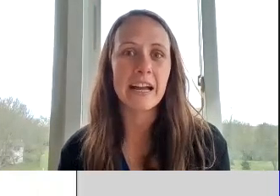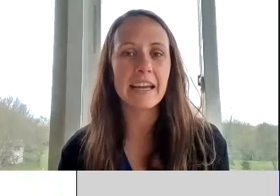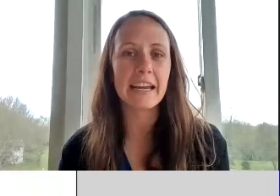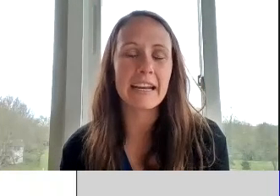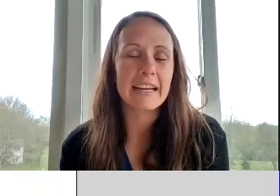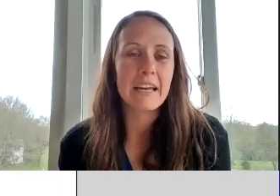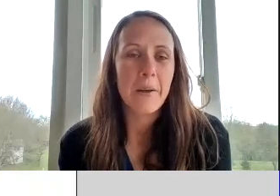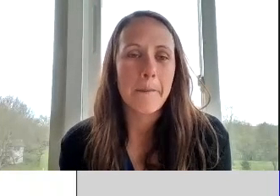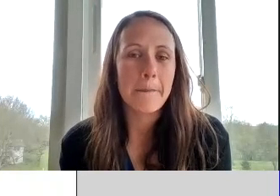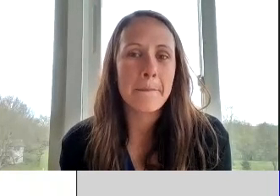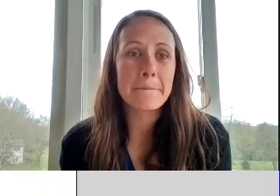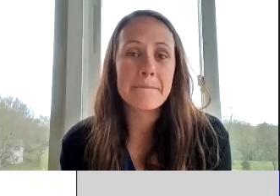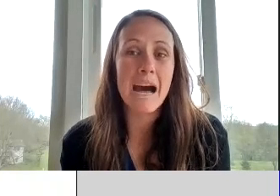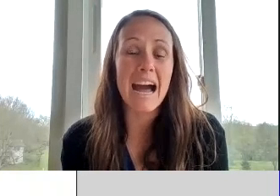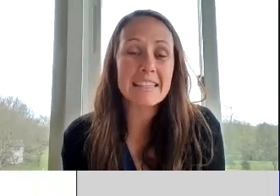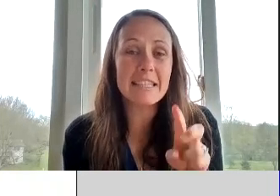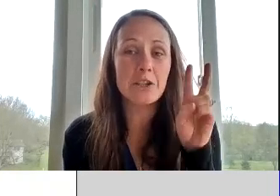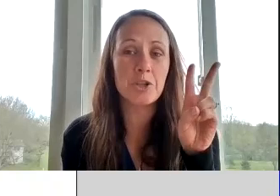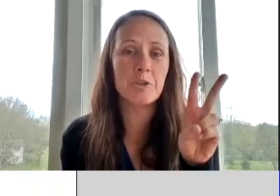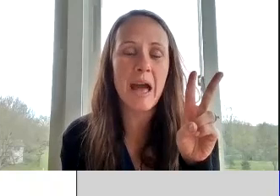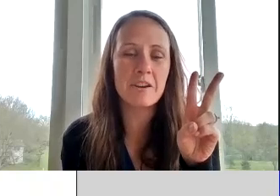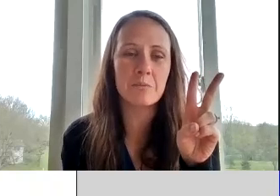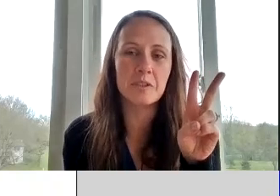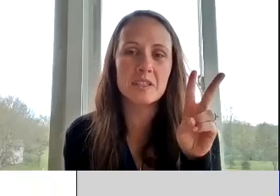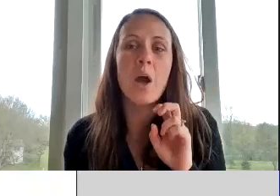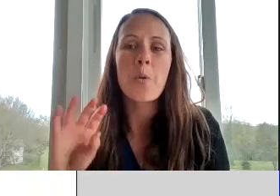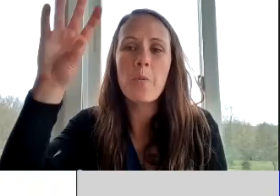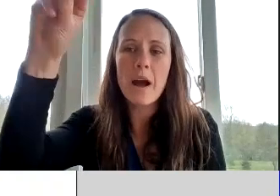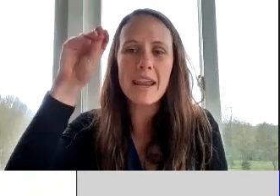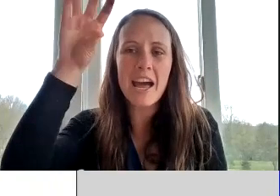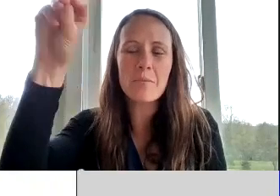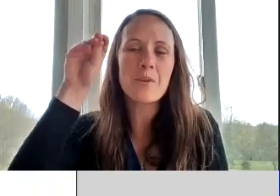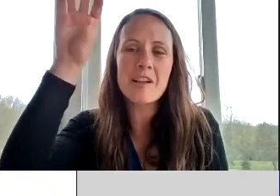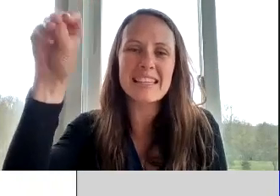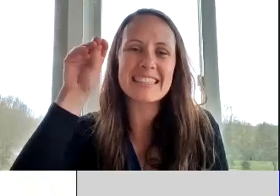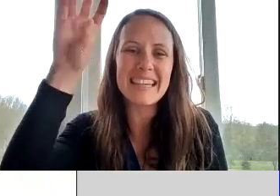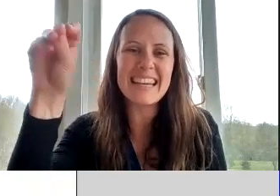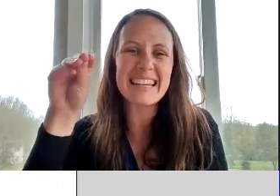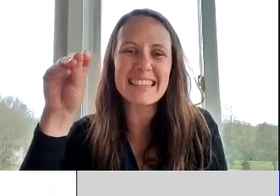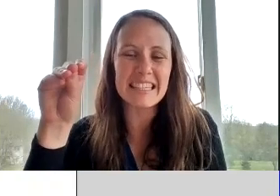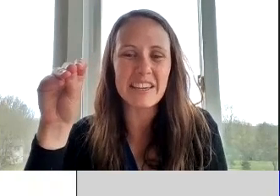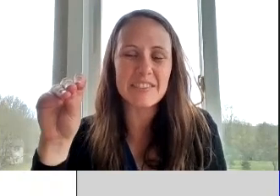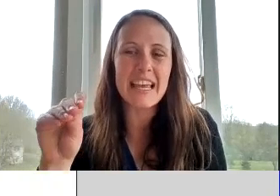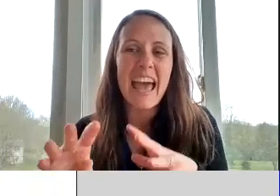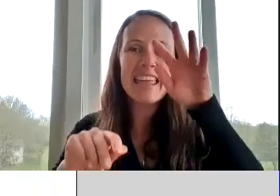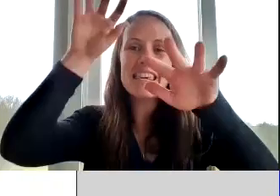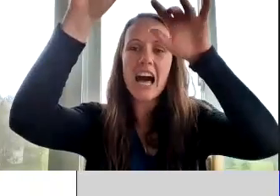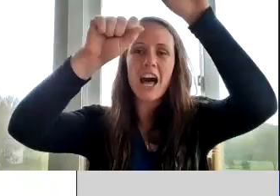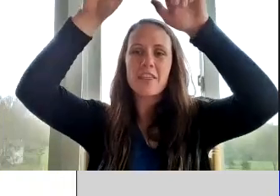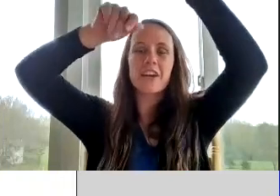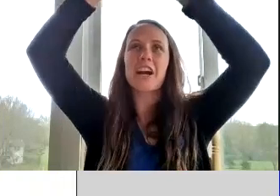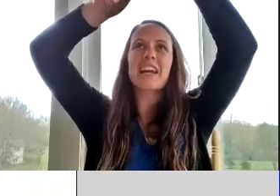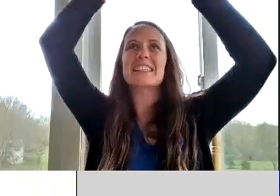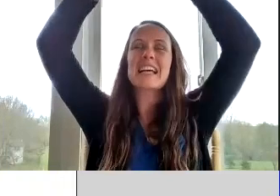All right. I see two animals. One animal is eating leaves and